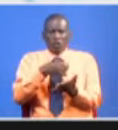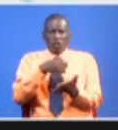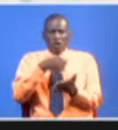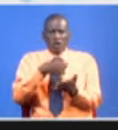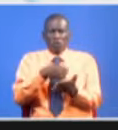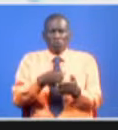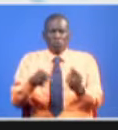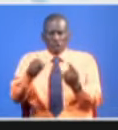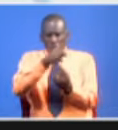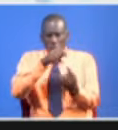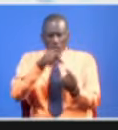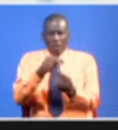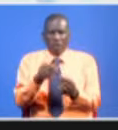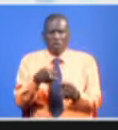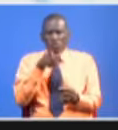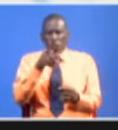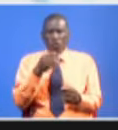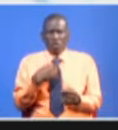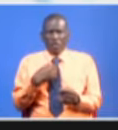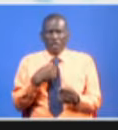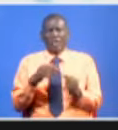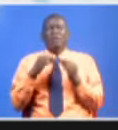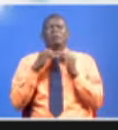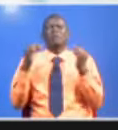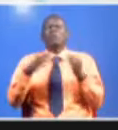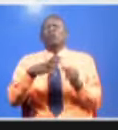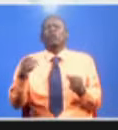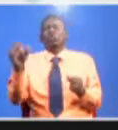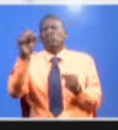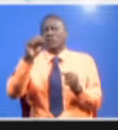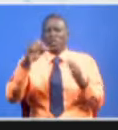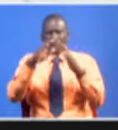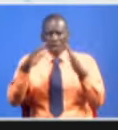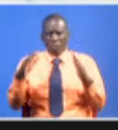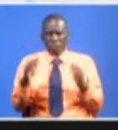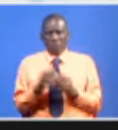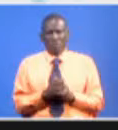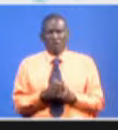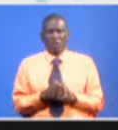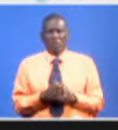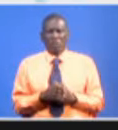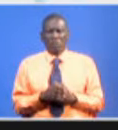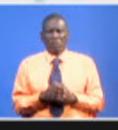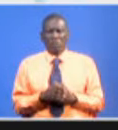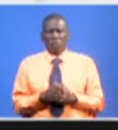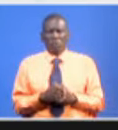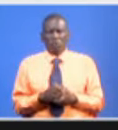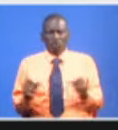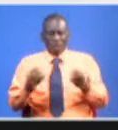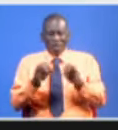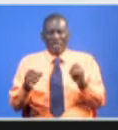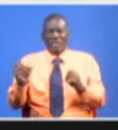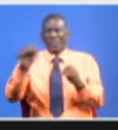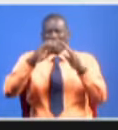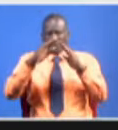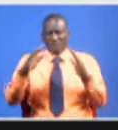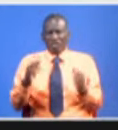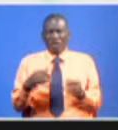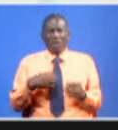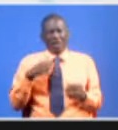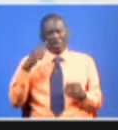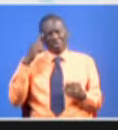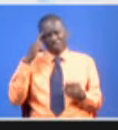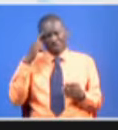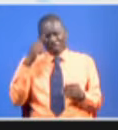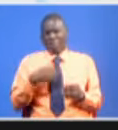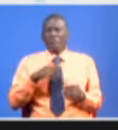when you had clergy going to State House to, you know, cleanse State House or whatever it was. I think I